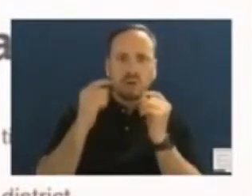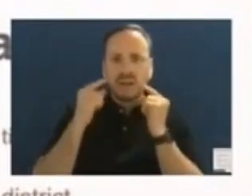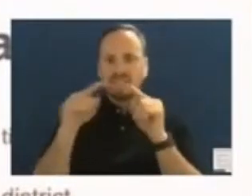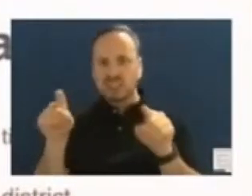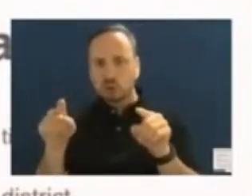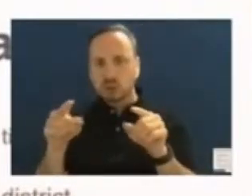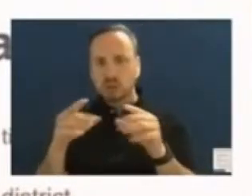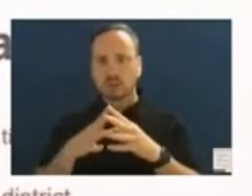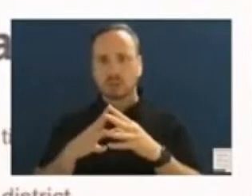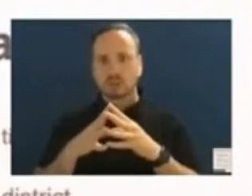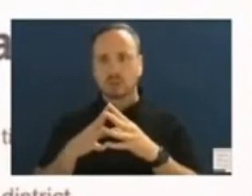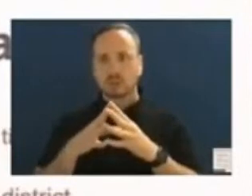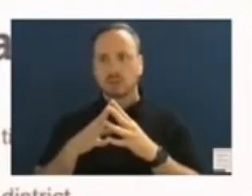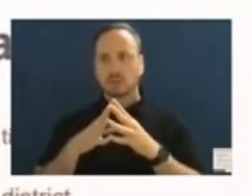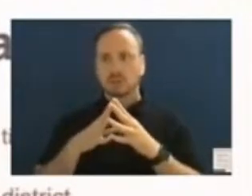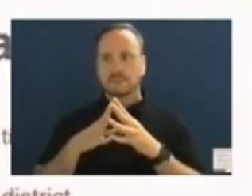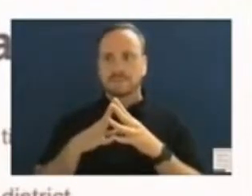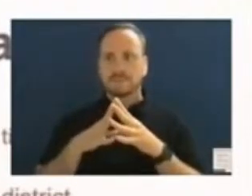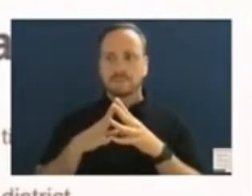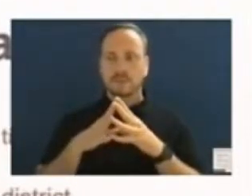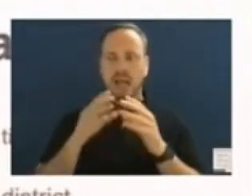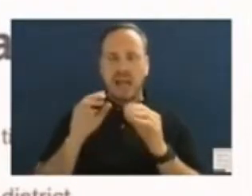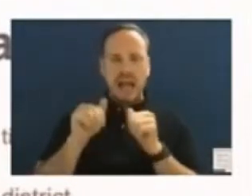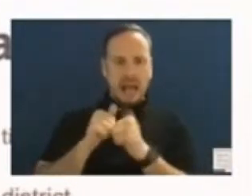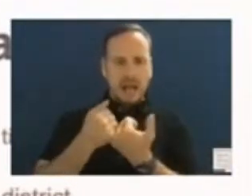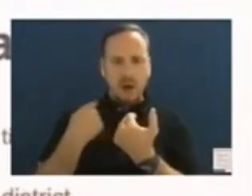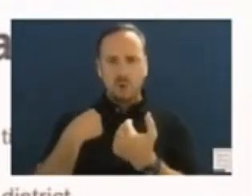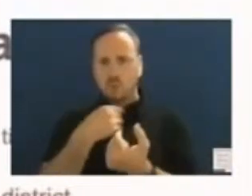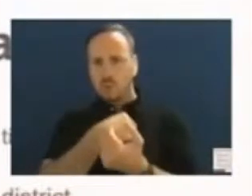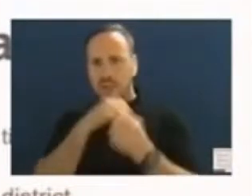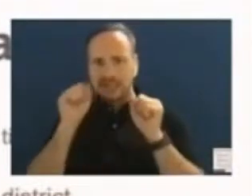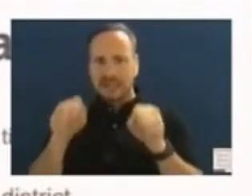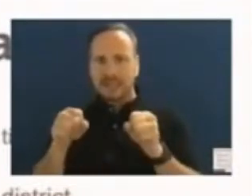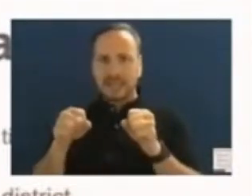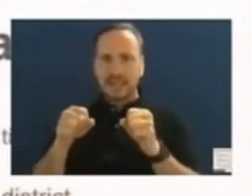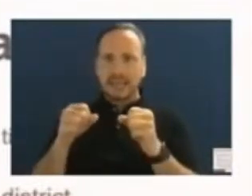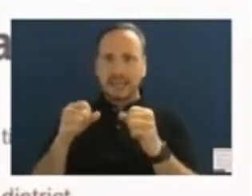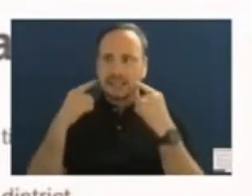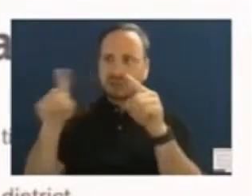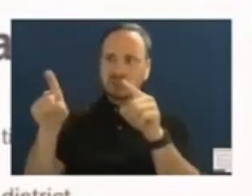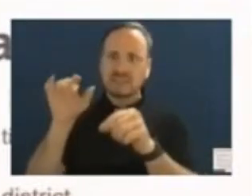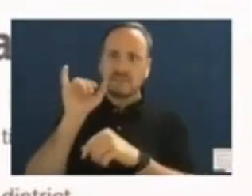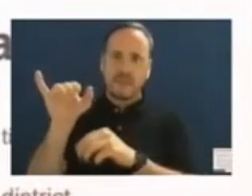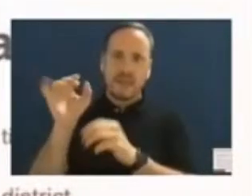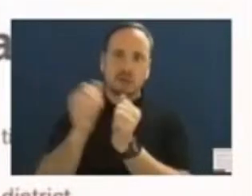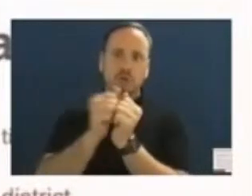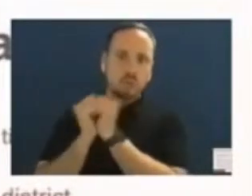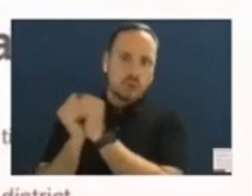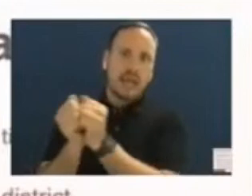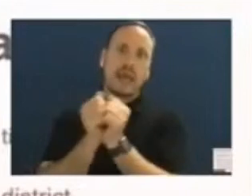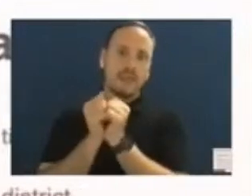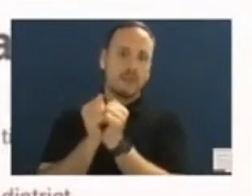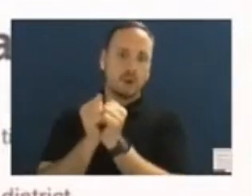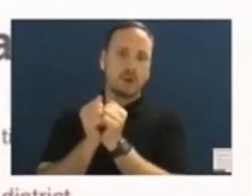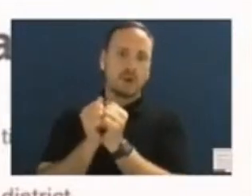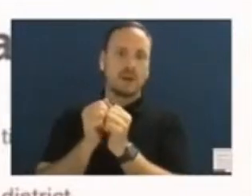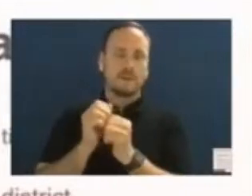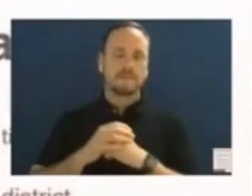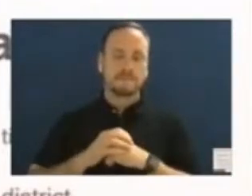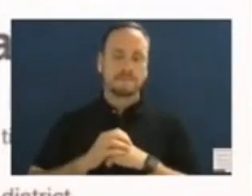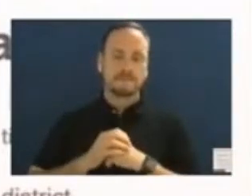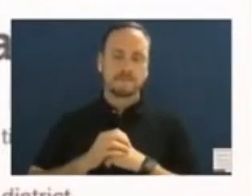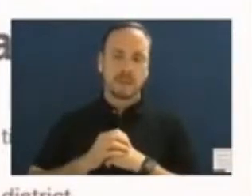that we acknowledge how best to achieve that together while also not compromising on the access to our teachers. We